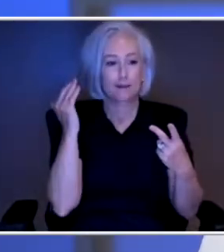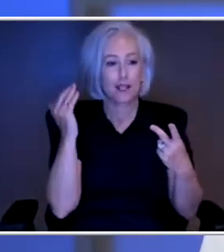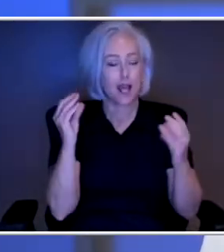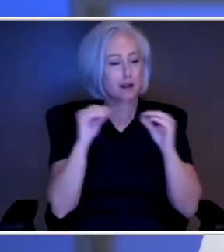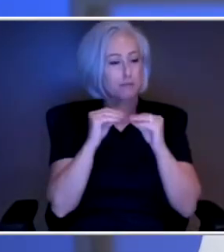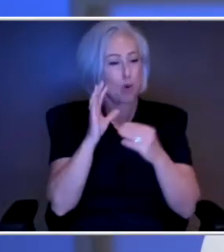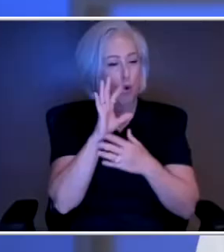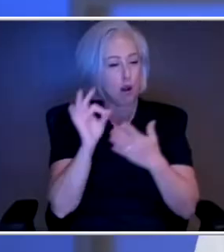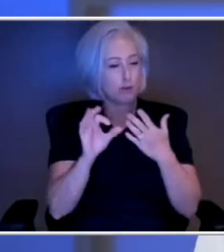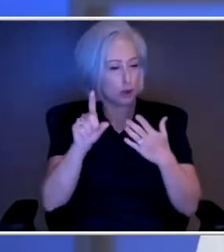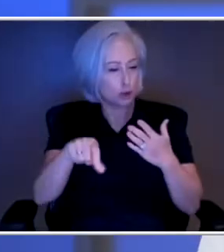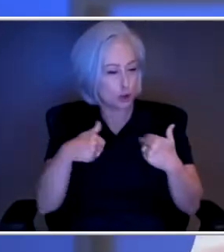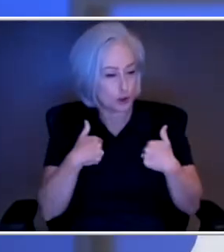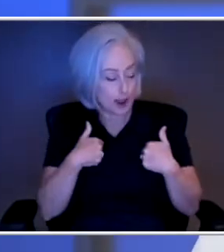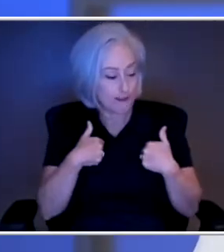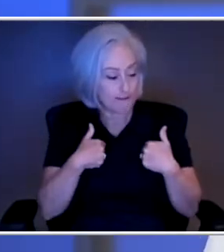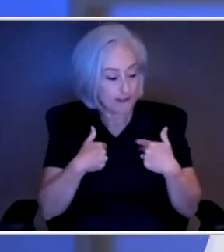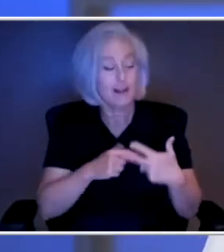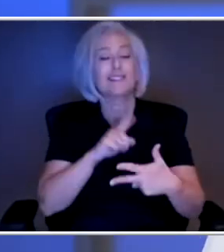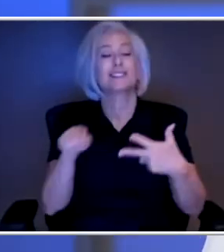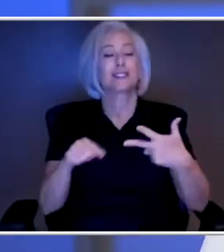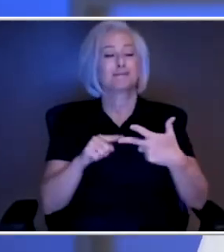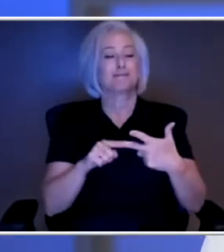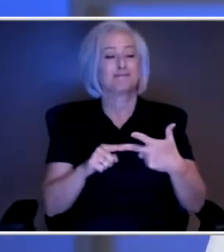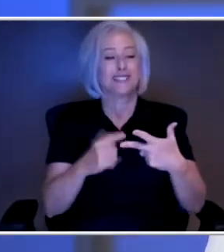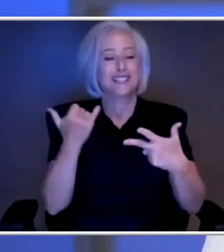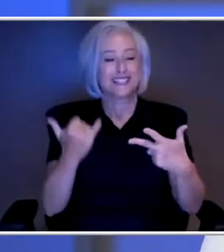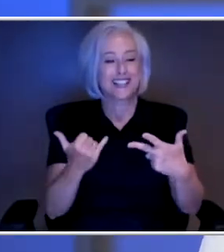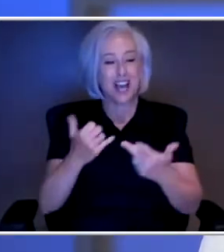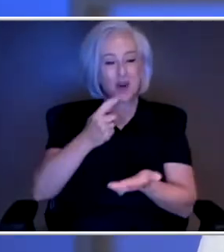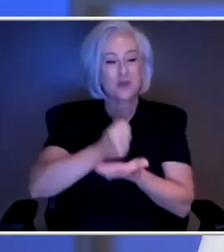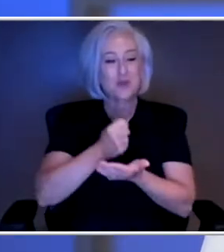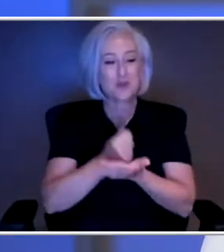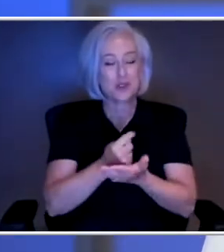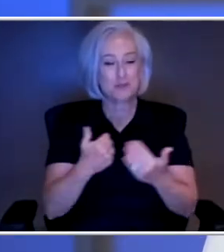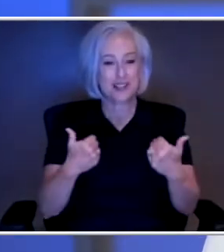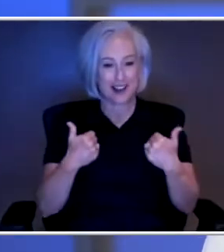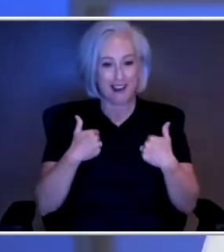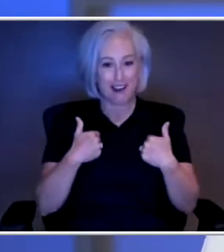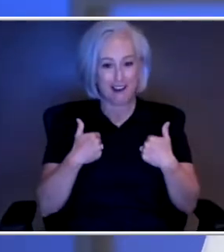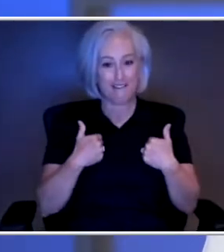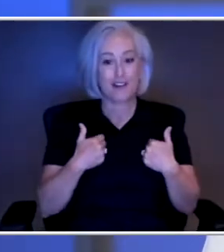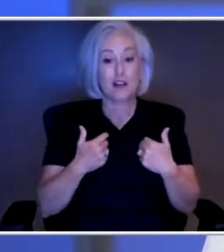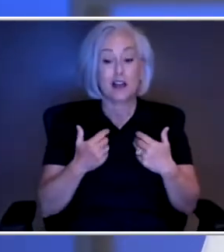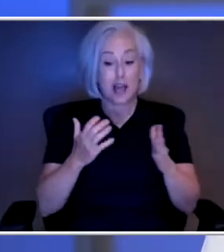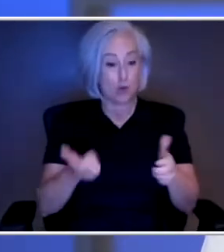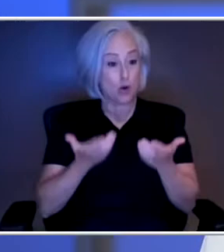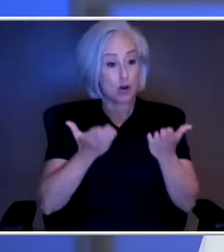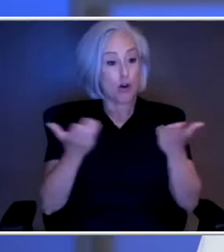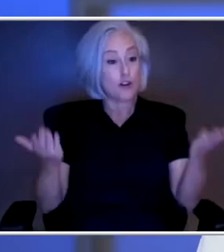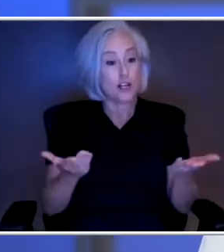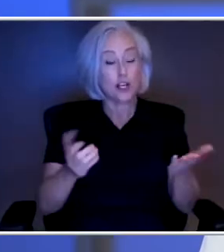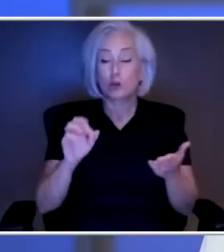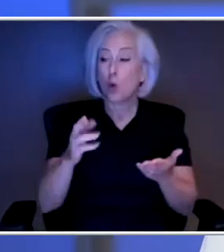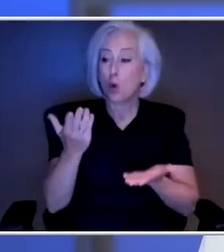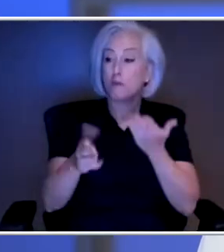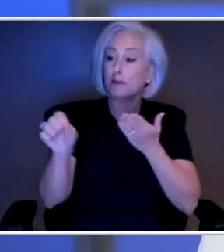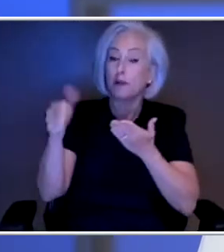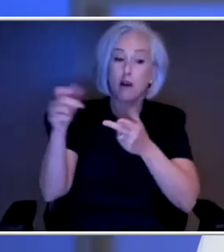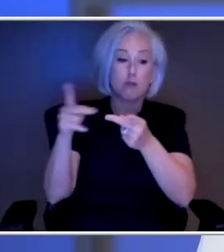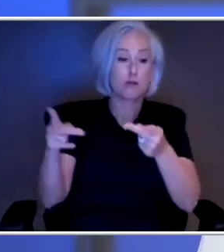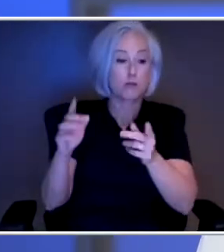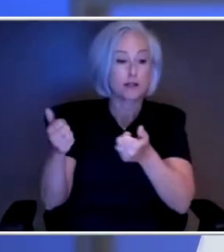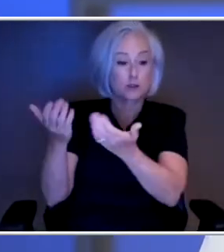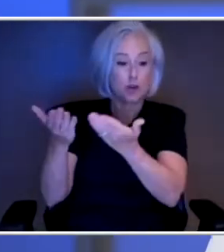available, and they end up here or somewhere else where it's being offered. So I think that this is one of those examples where we are on the beginning of a